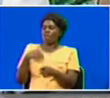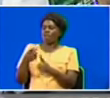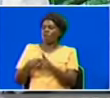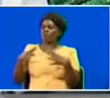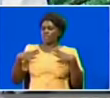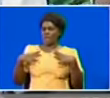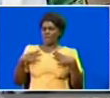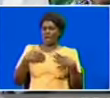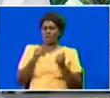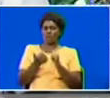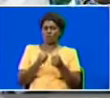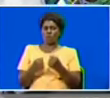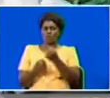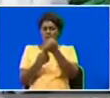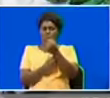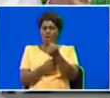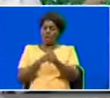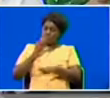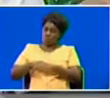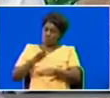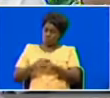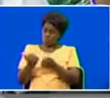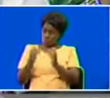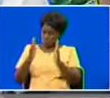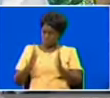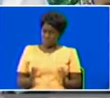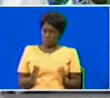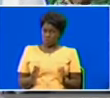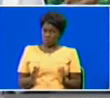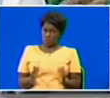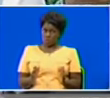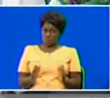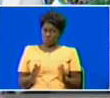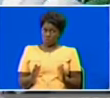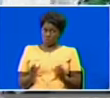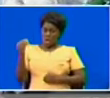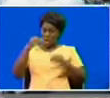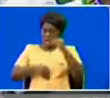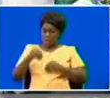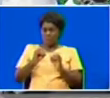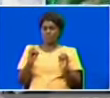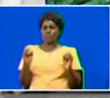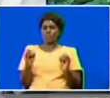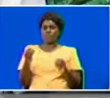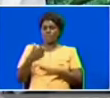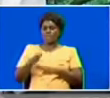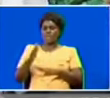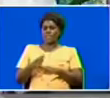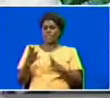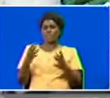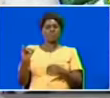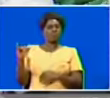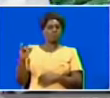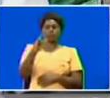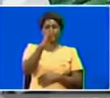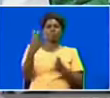that if you're a promising sports person, you don't even need to do a fundraiser. You want to go to trials abroad. We'll send you easily. All right. All